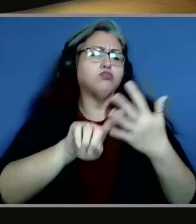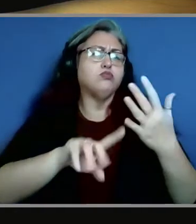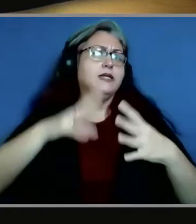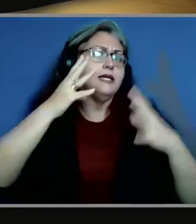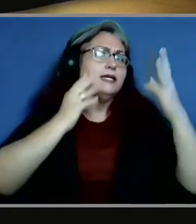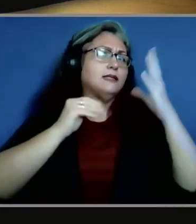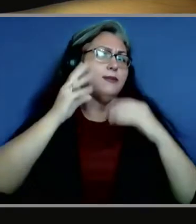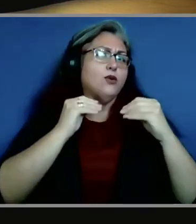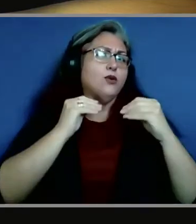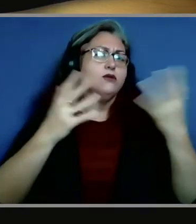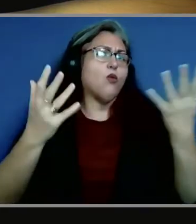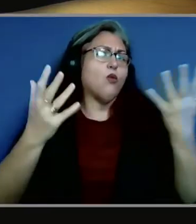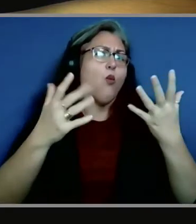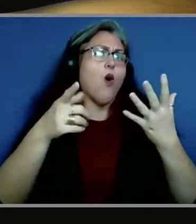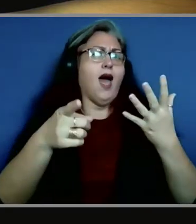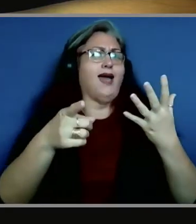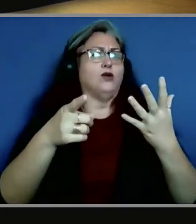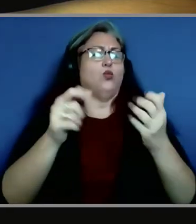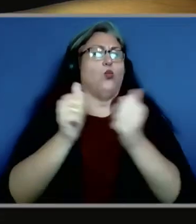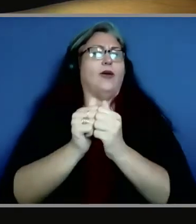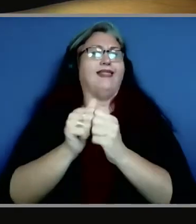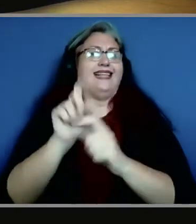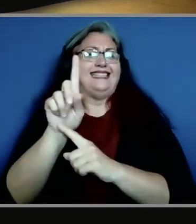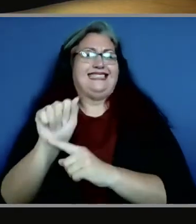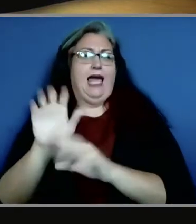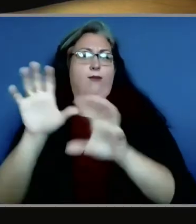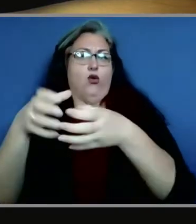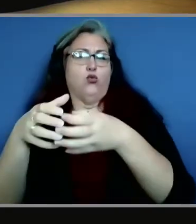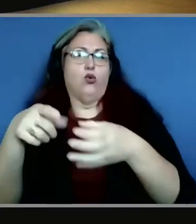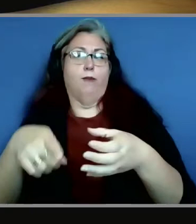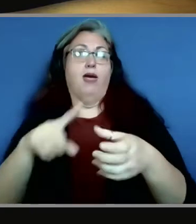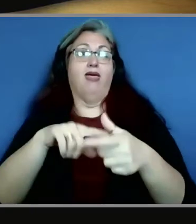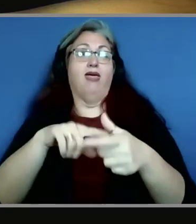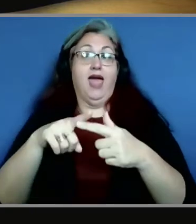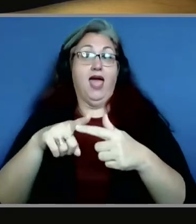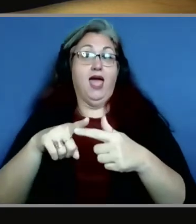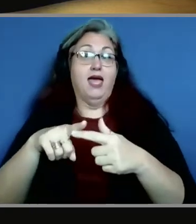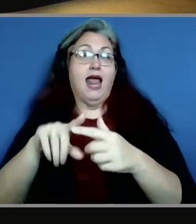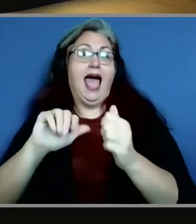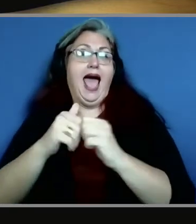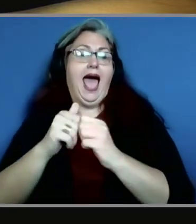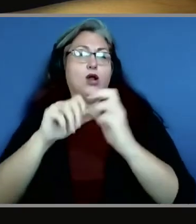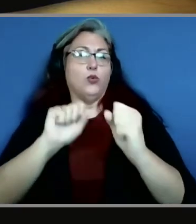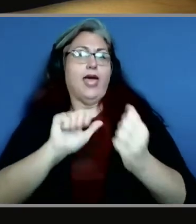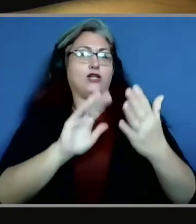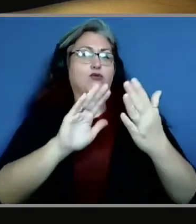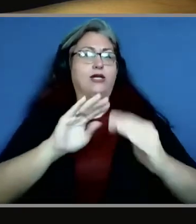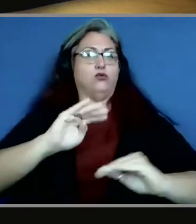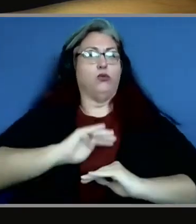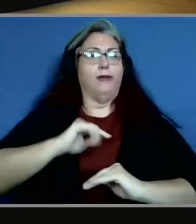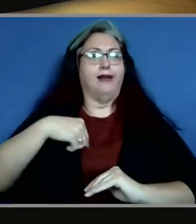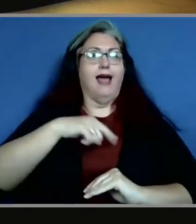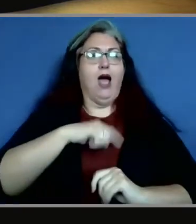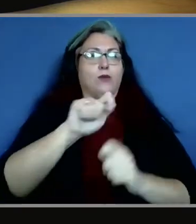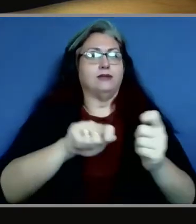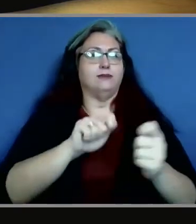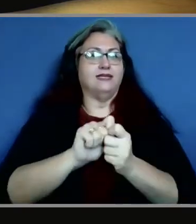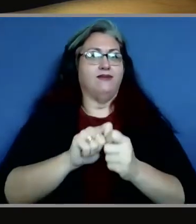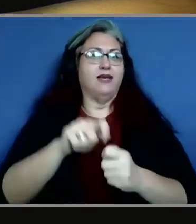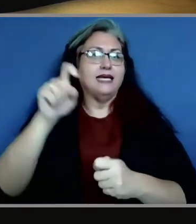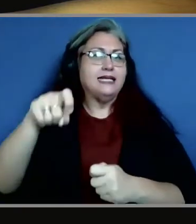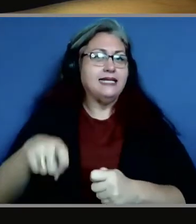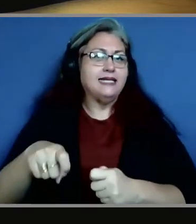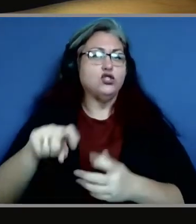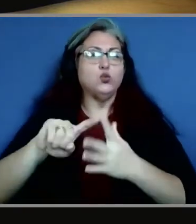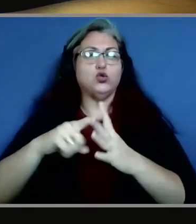people who have disabilities? And how will that assist you with addressing our specific need? Let's start with